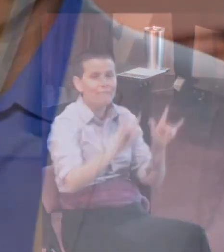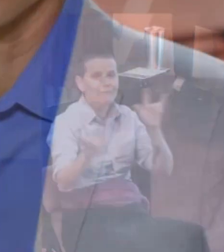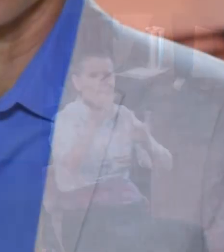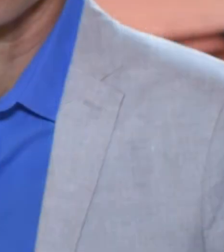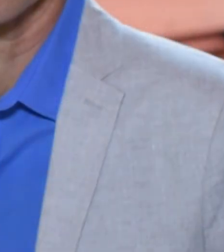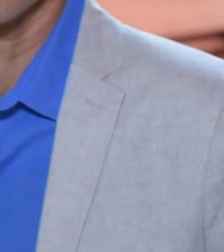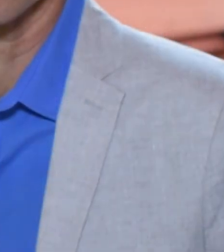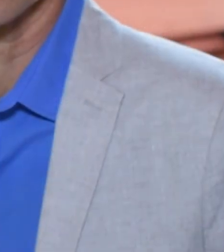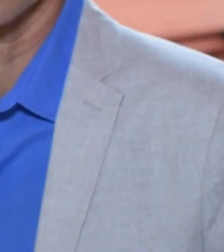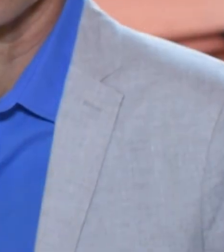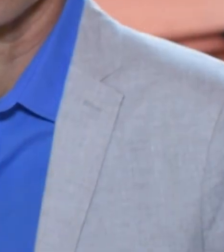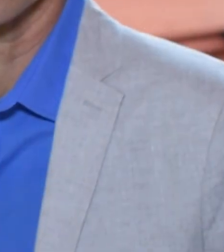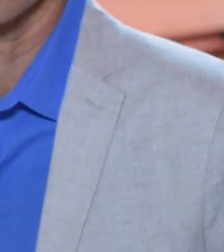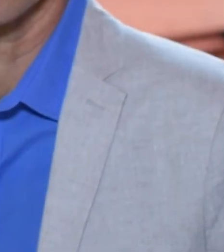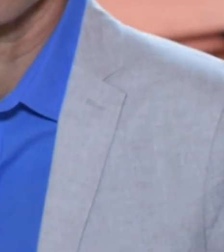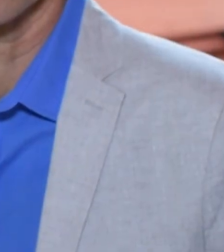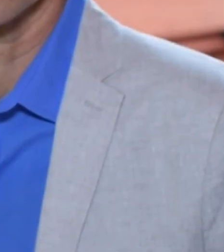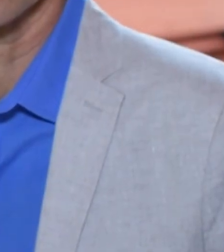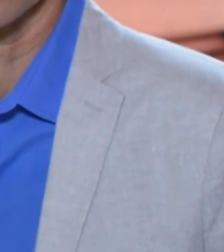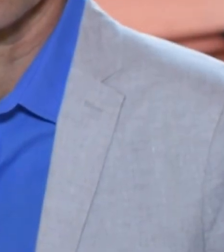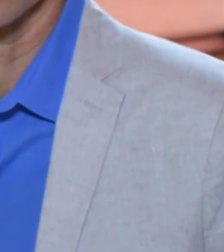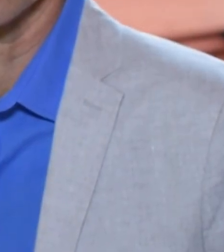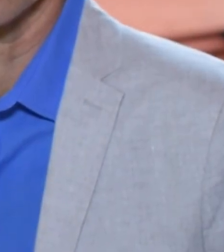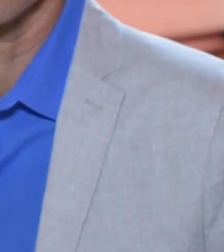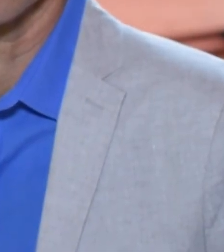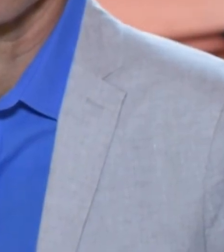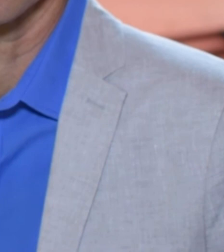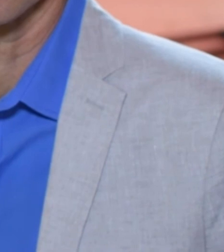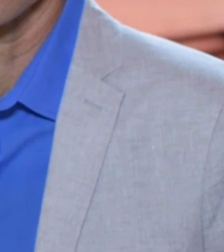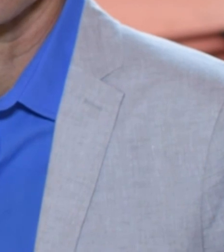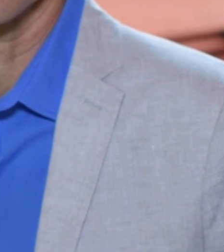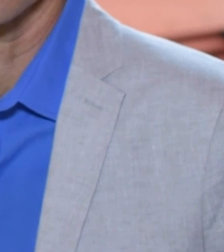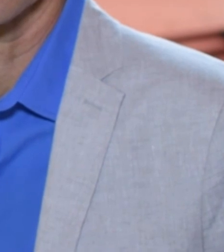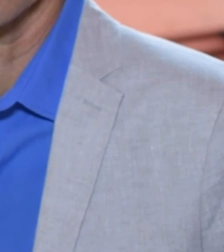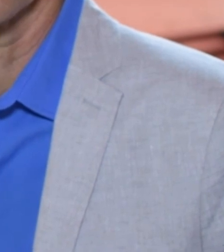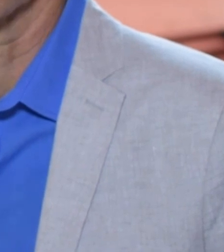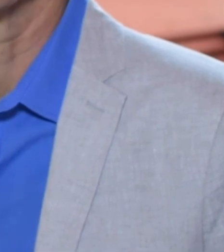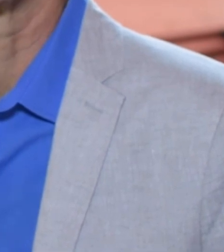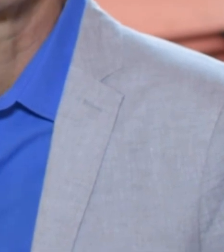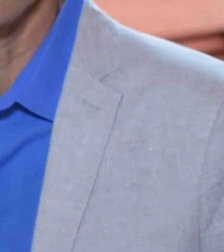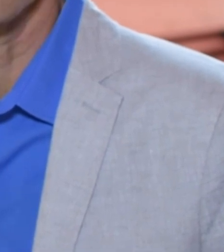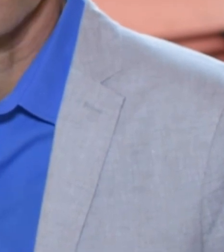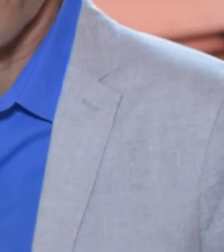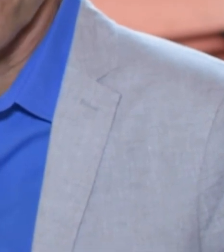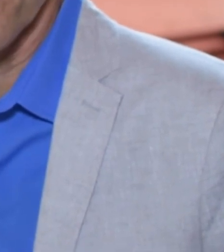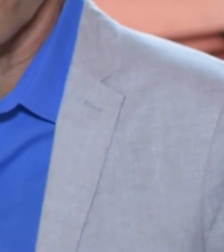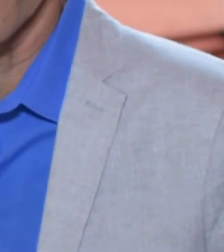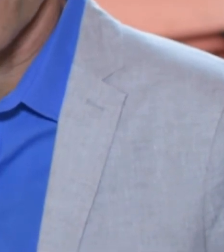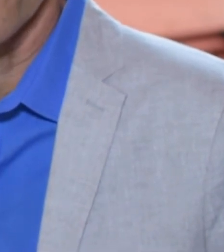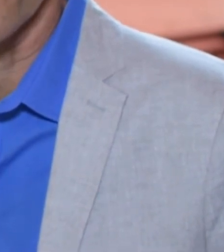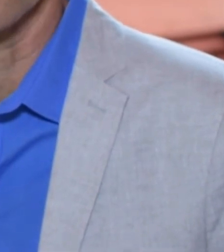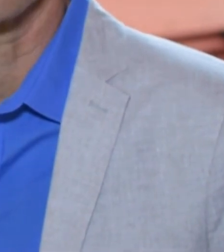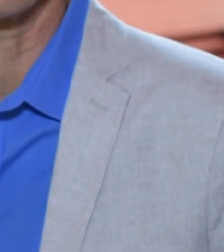Thanks for joining us today. And if you like the message, we invite you to like it, share it, and please subscribe. We are a New Thought church